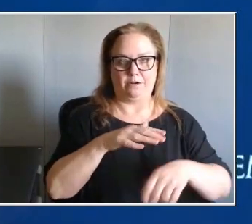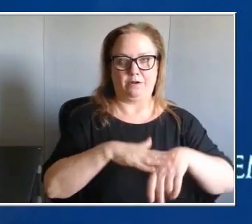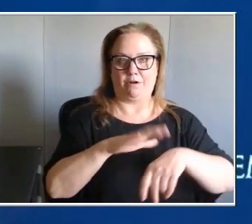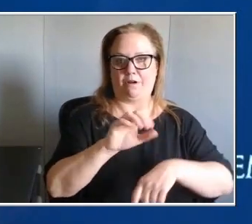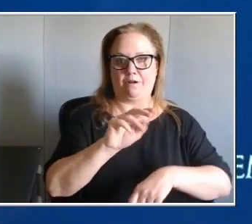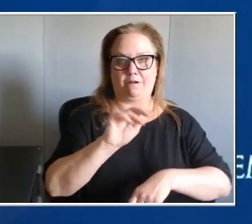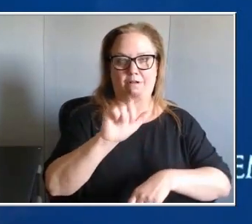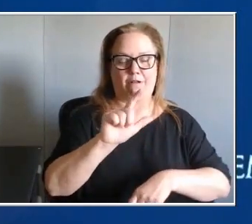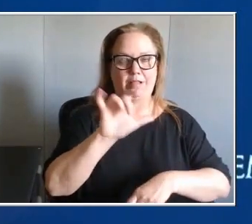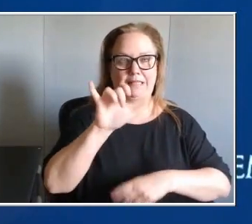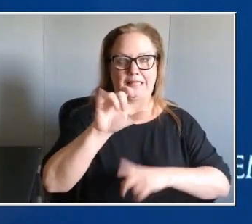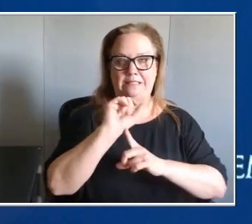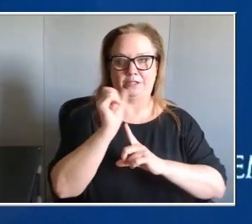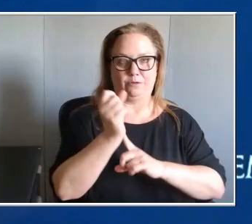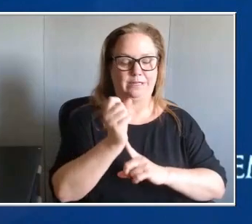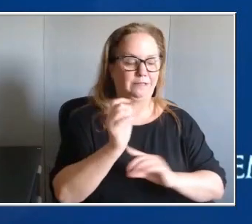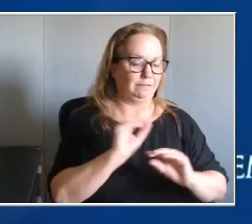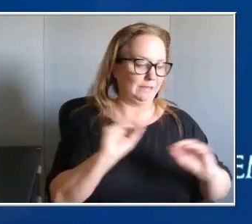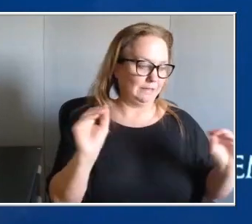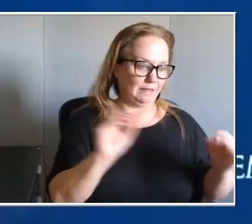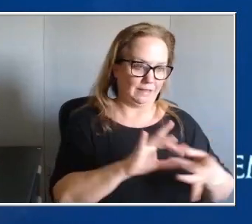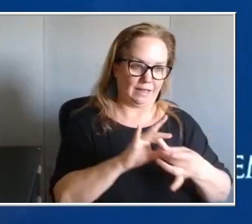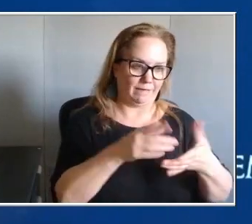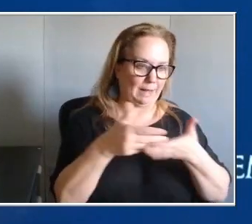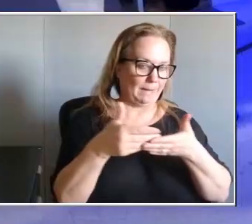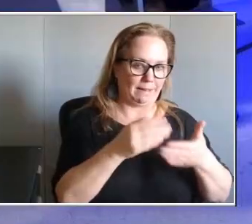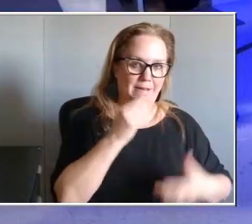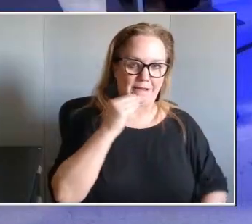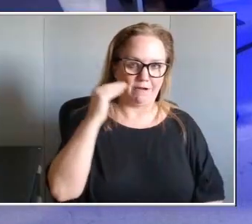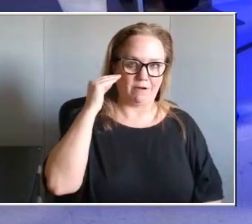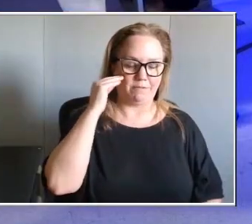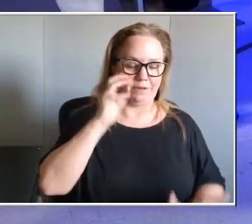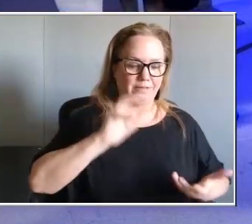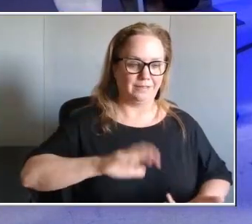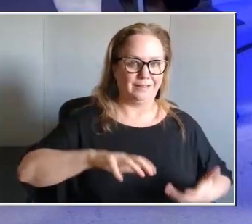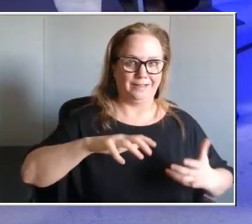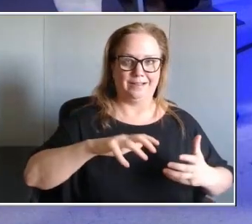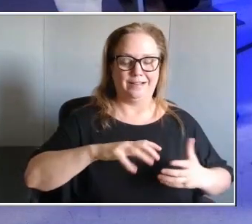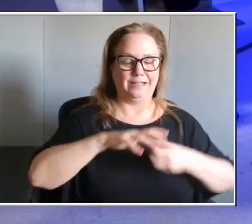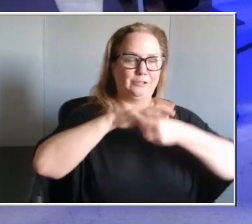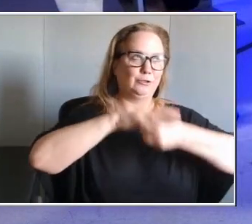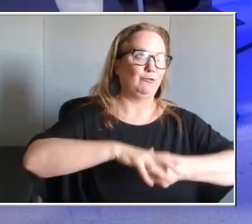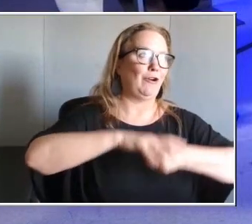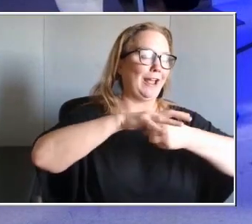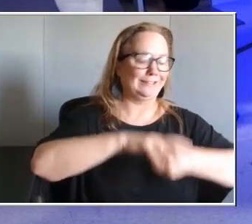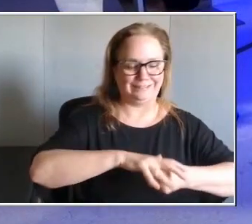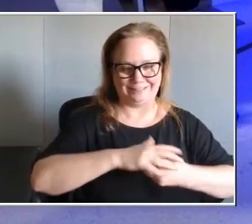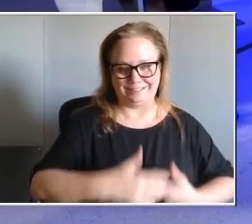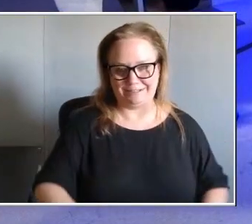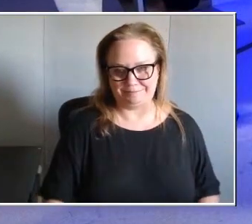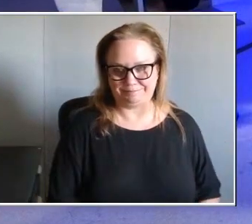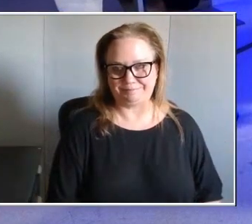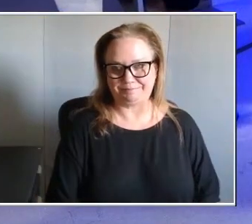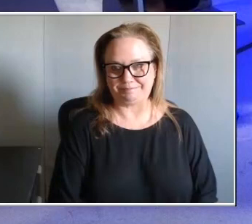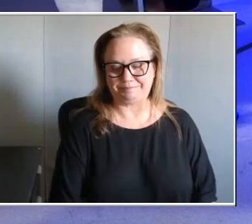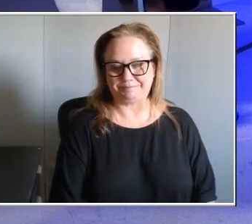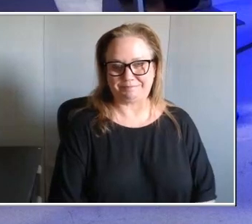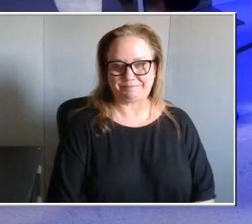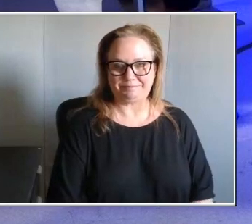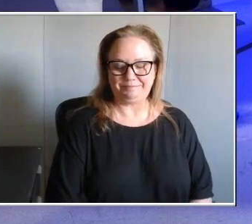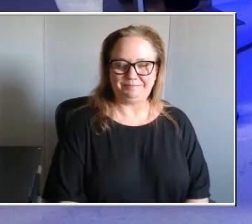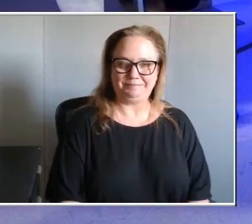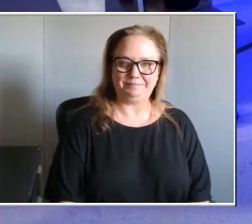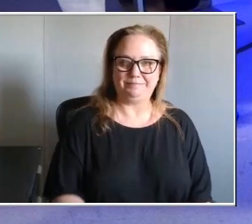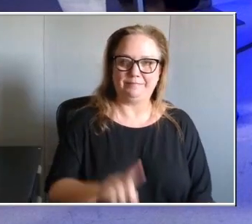But in that case, there's nothing like having a baby at home. That is just the most maximum stress you feel, I think. All right, so